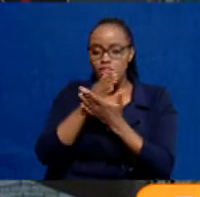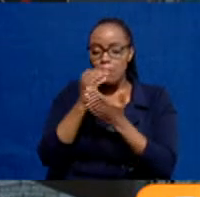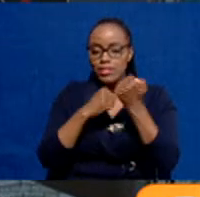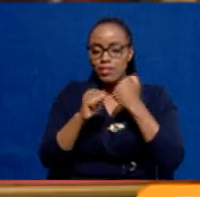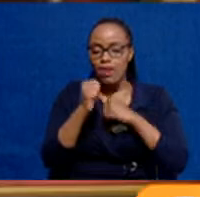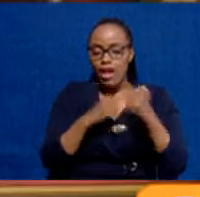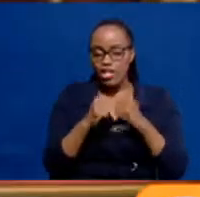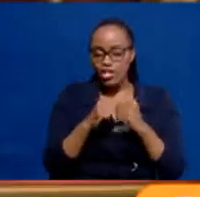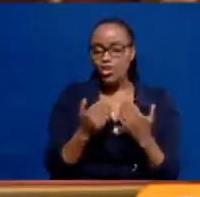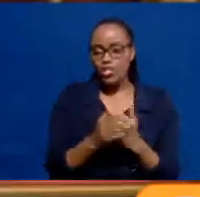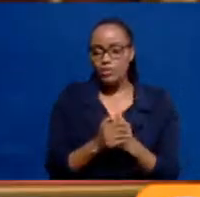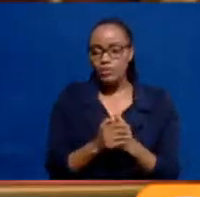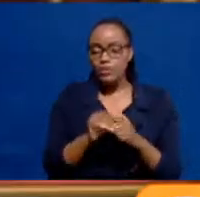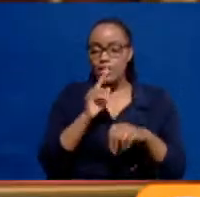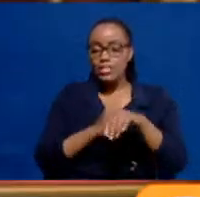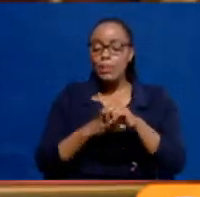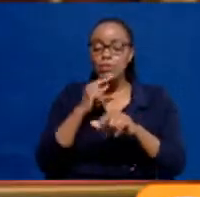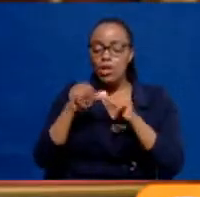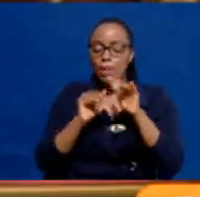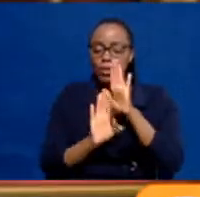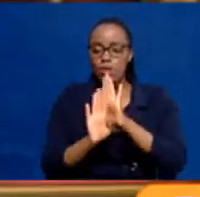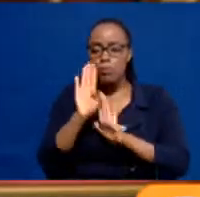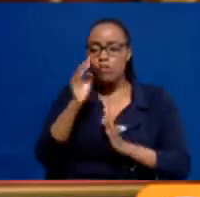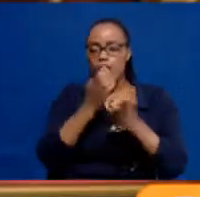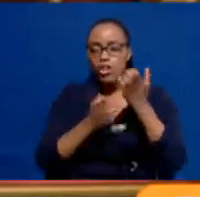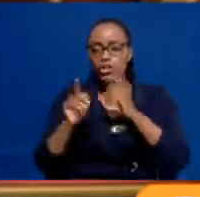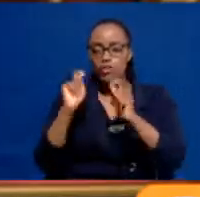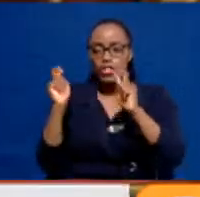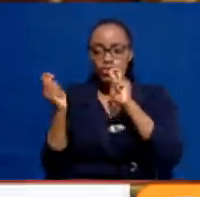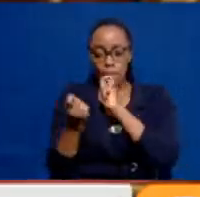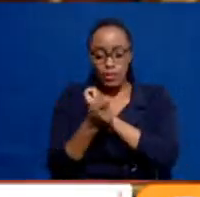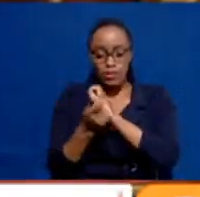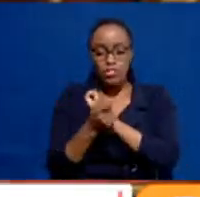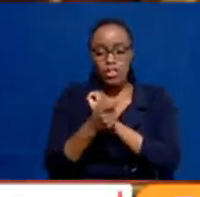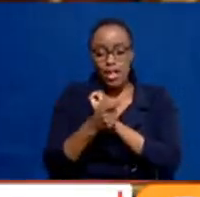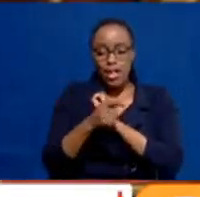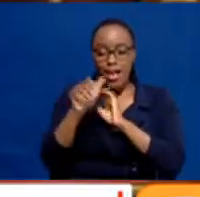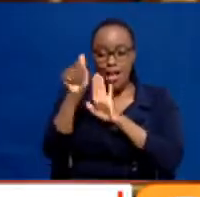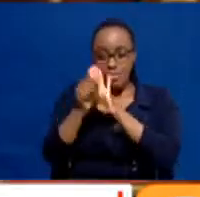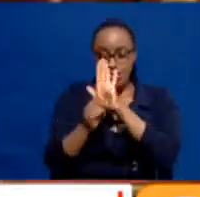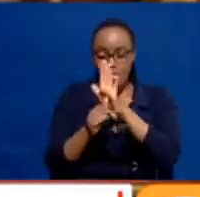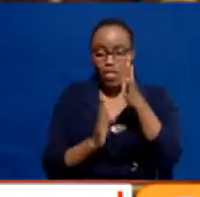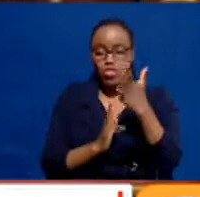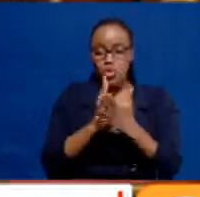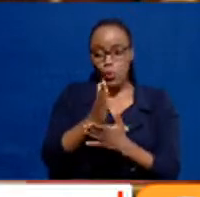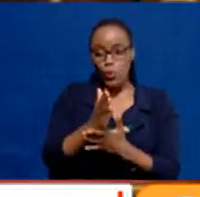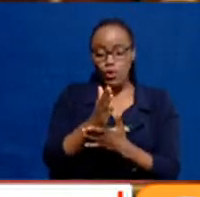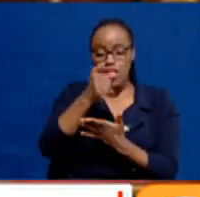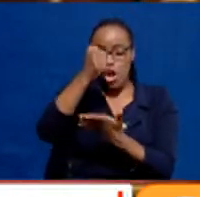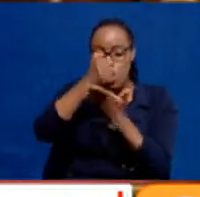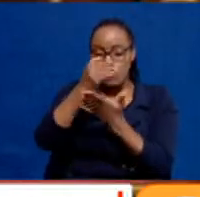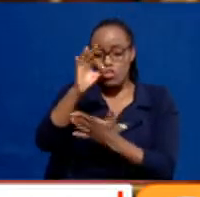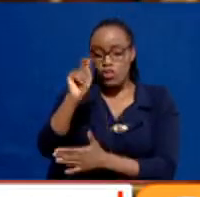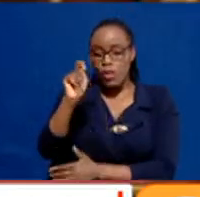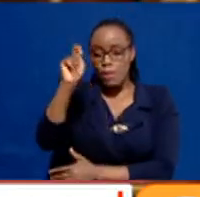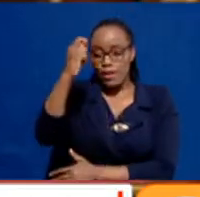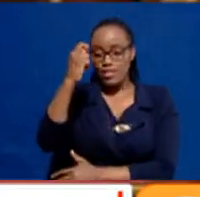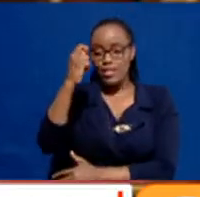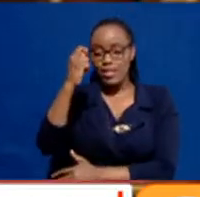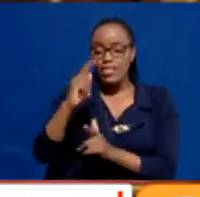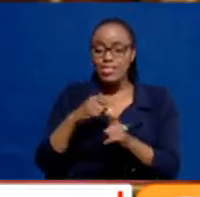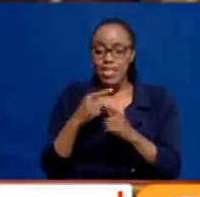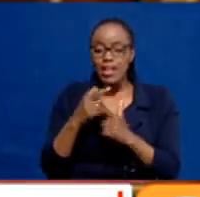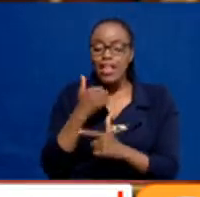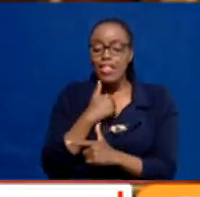Action Fund. When we talked about the bottom-up economic transformation agenda, that through the office of the president,